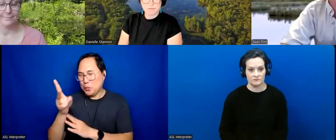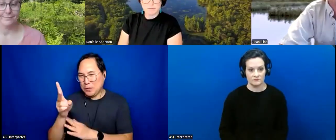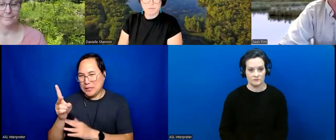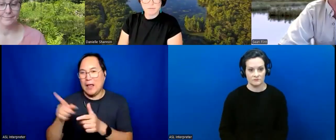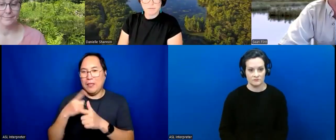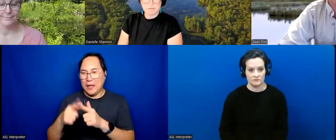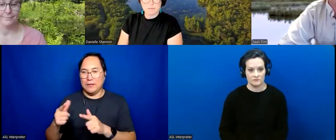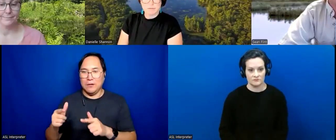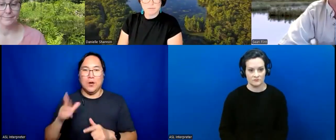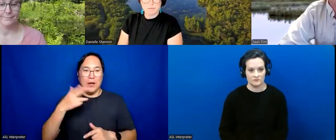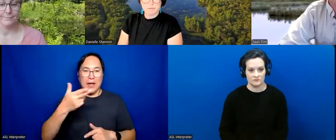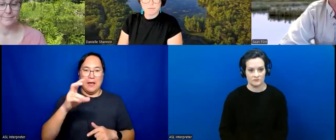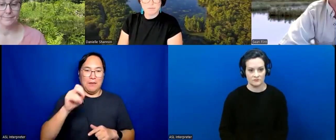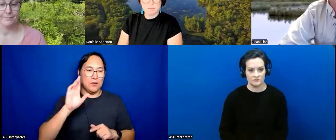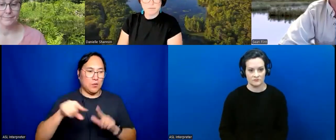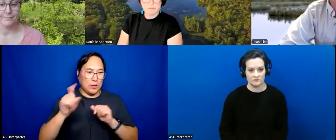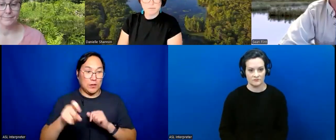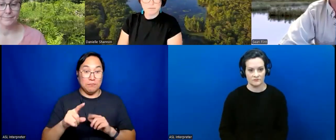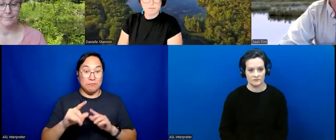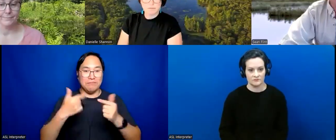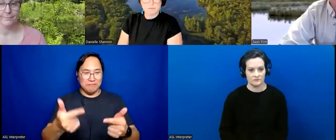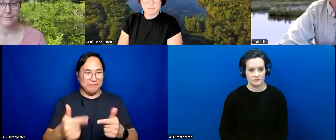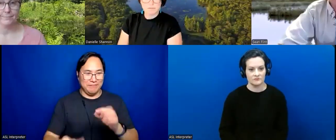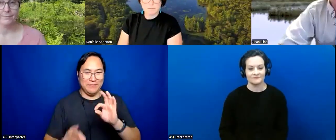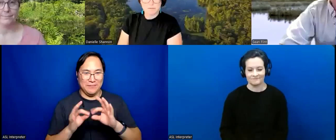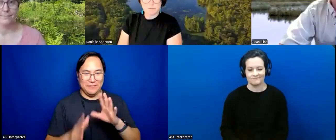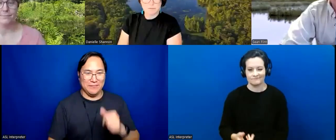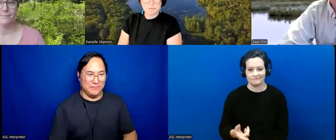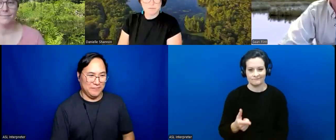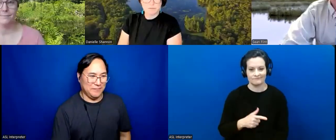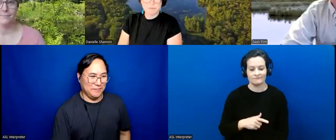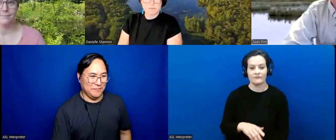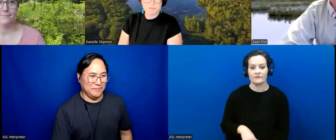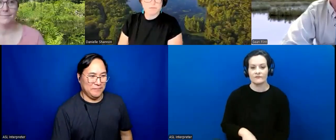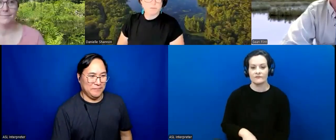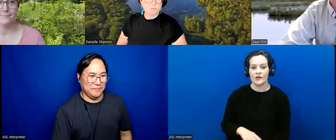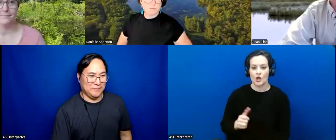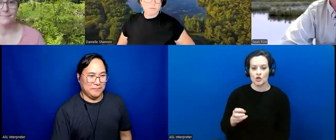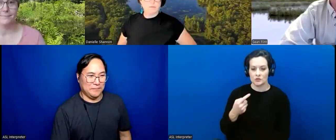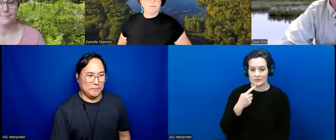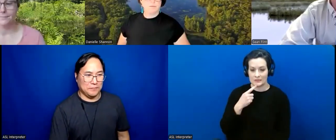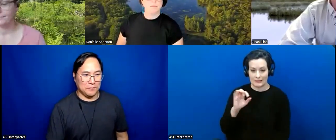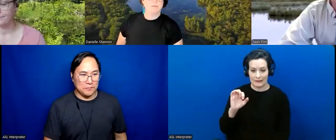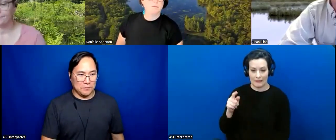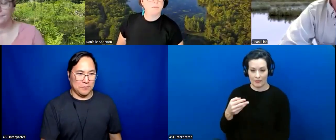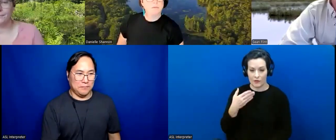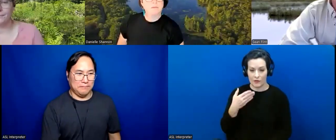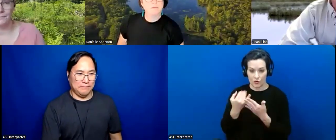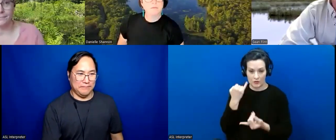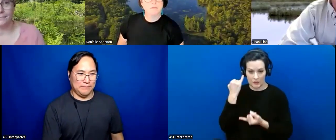we'll turn it over to Haven for questions. Sure. Just real quick, Ethan had some great ideas and suggestions there.